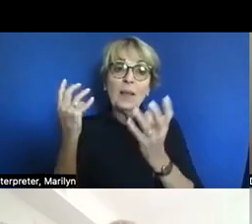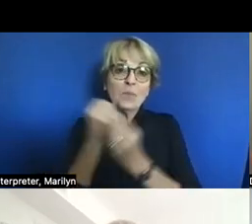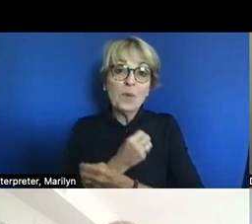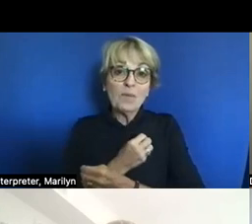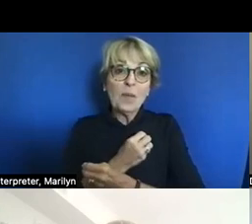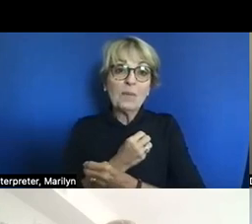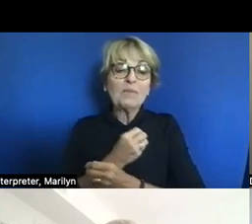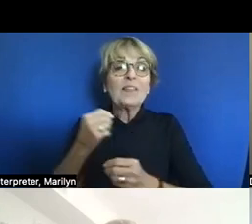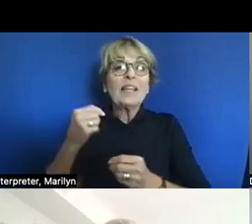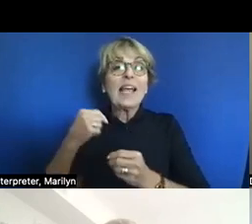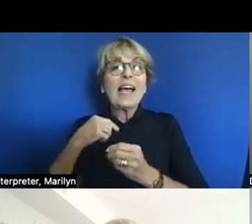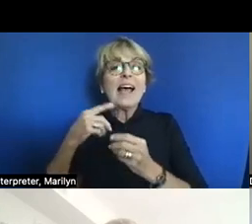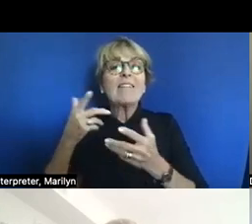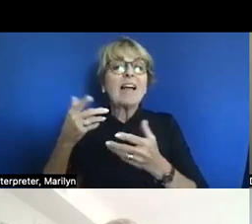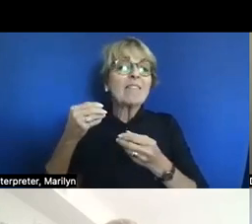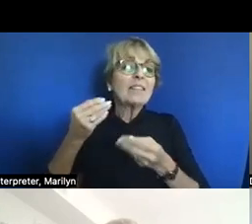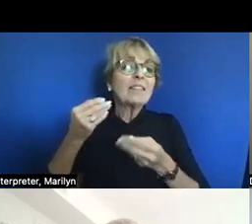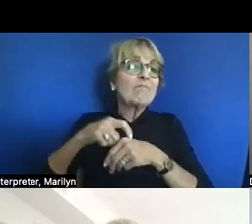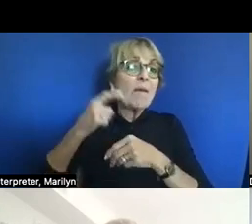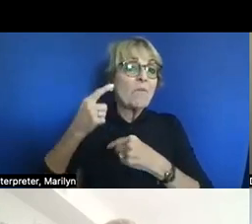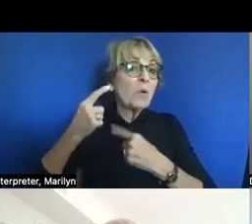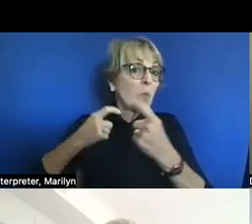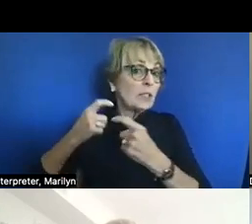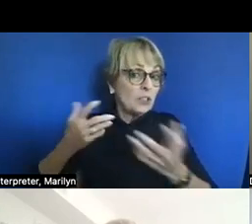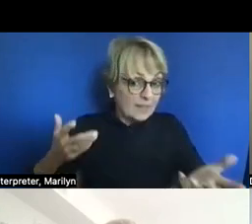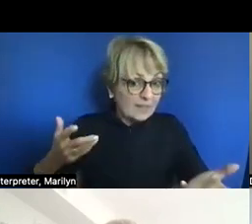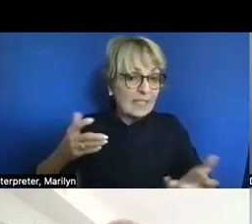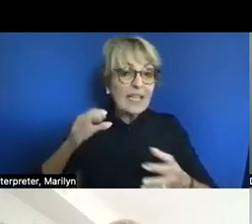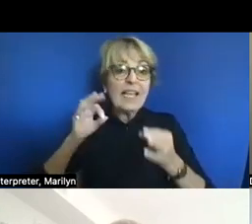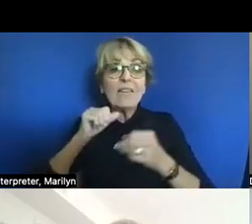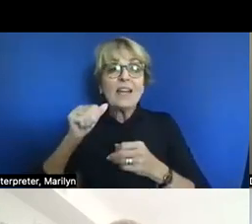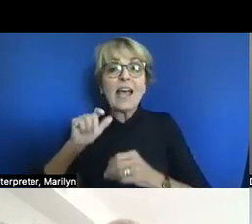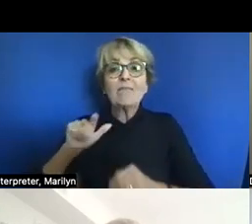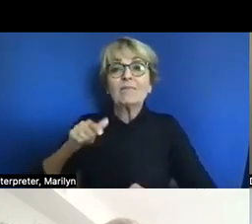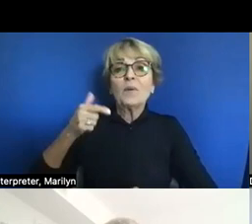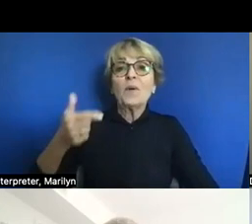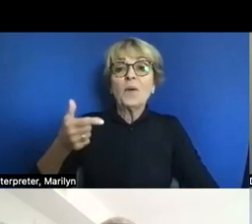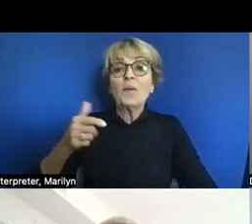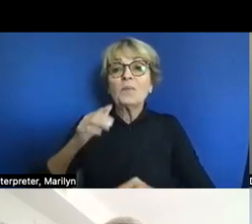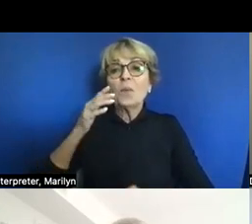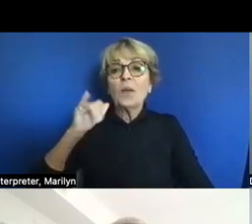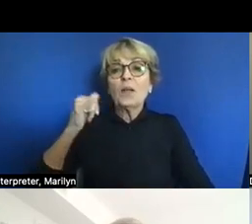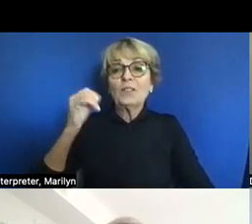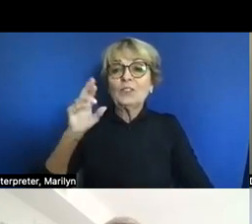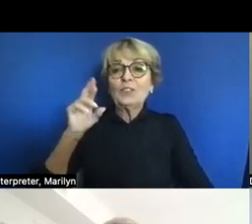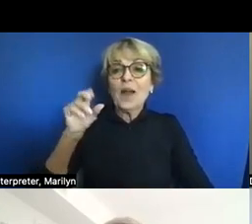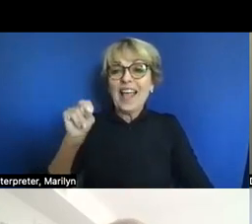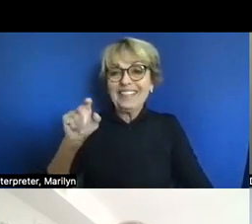I'll give some space for questions if anyone has any, but if not, I'll give it to Jerron.